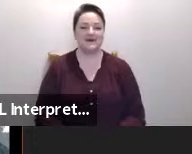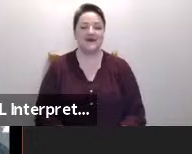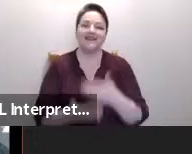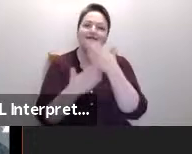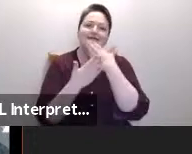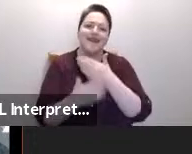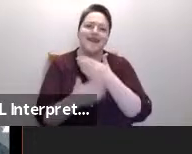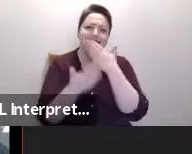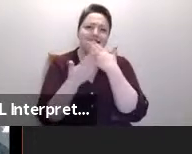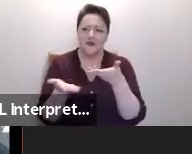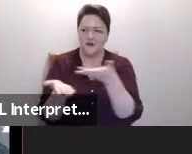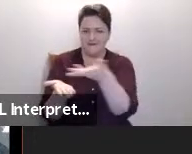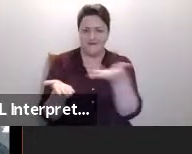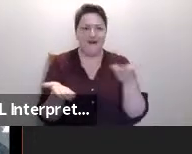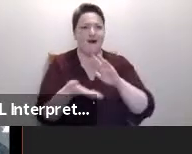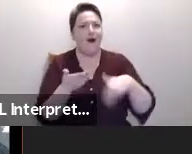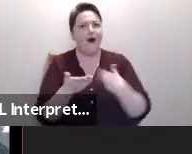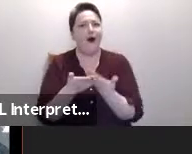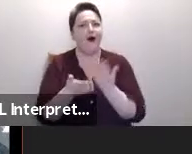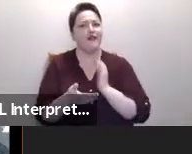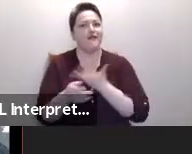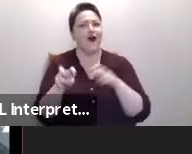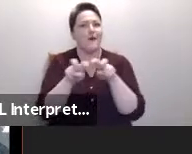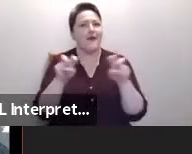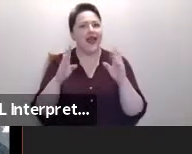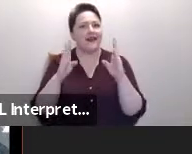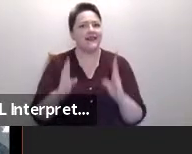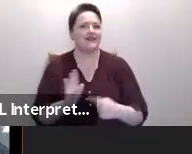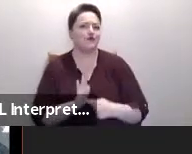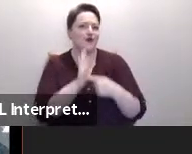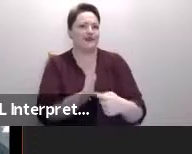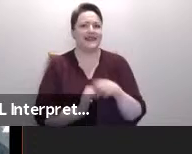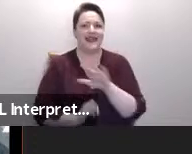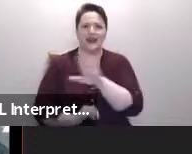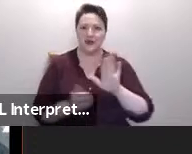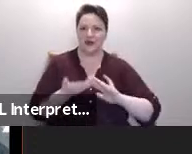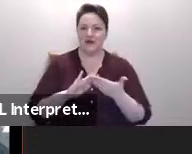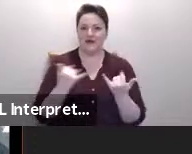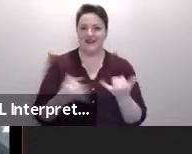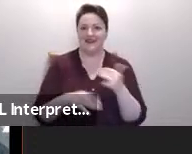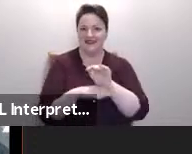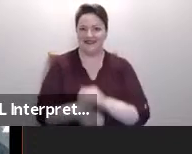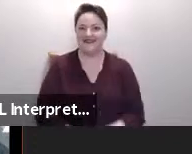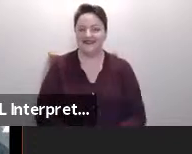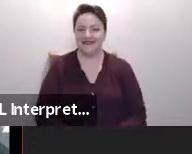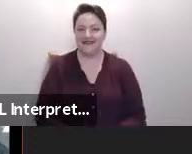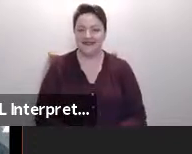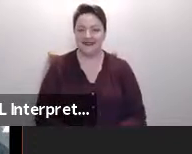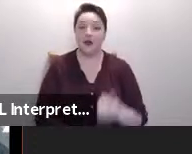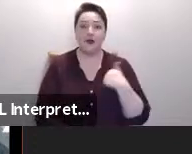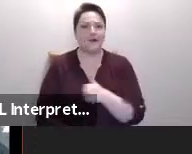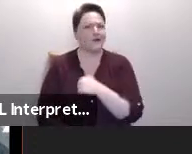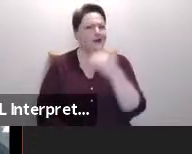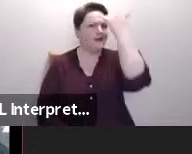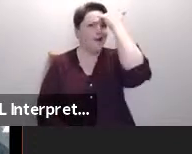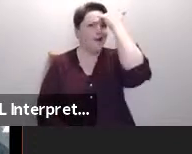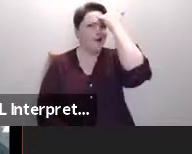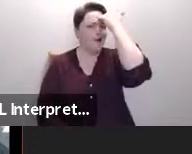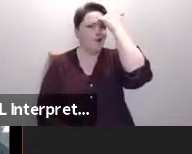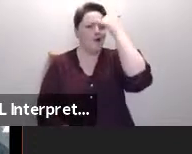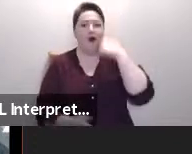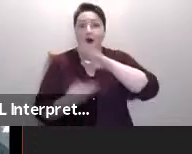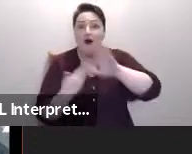them beforehand for representing their communities tonight. We know that we do not have all faith